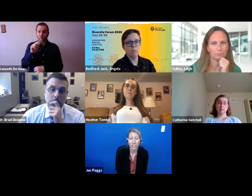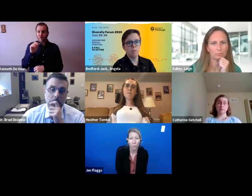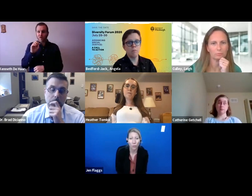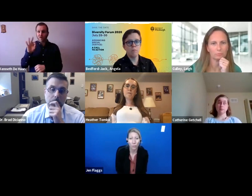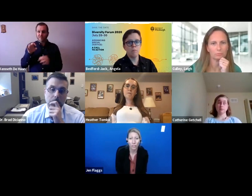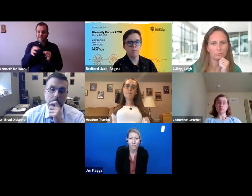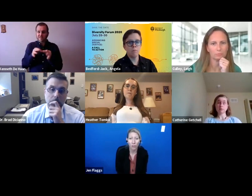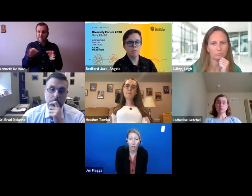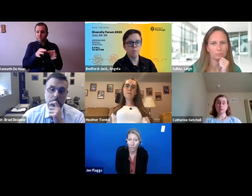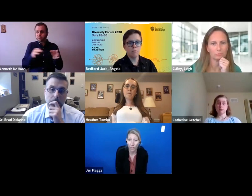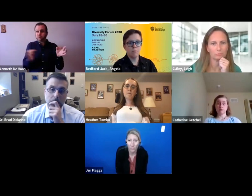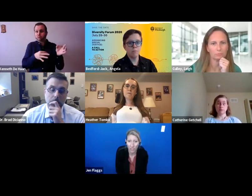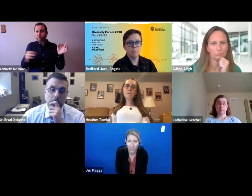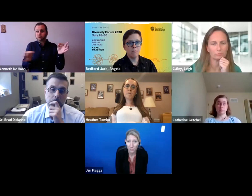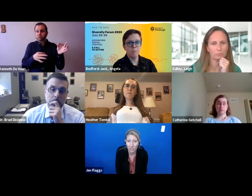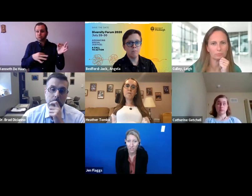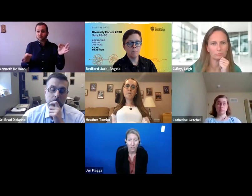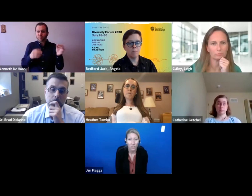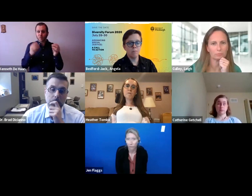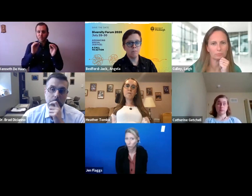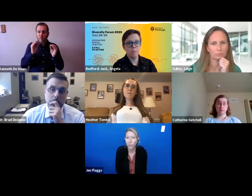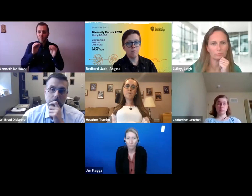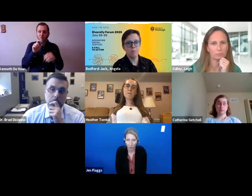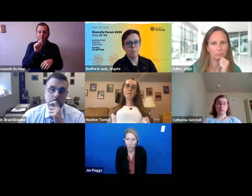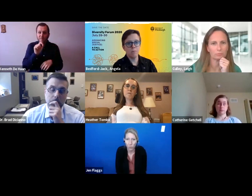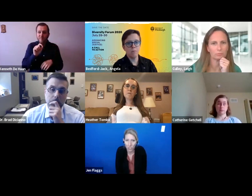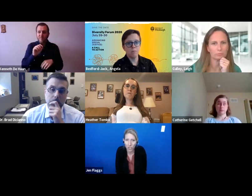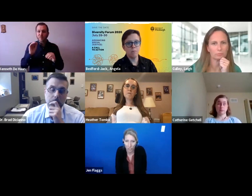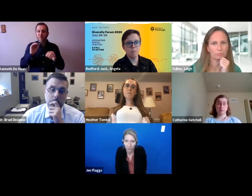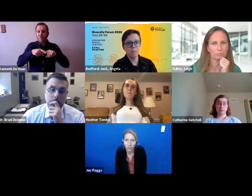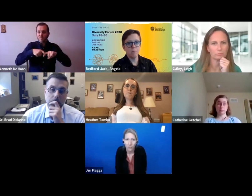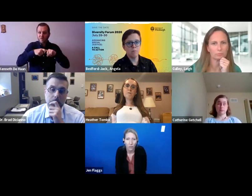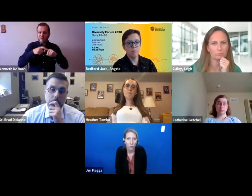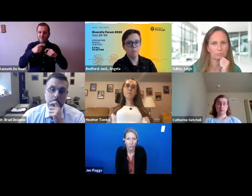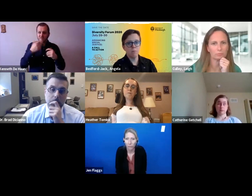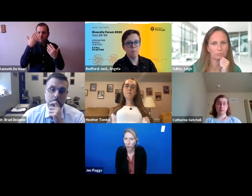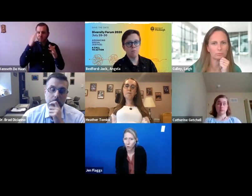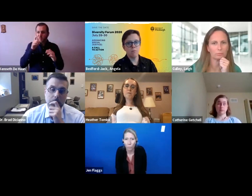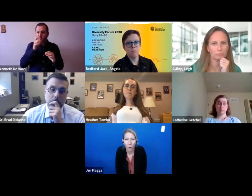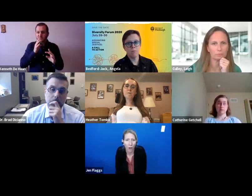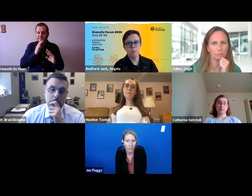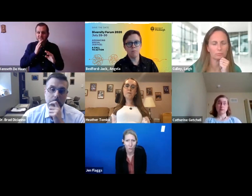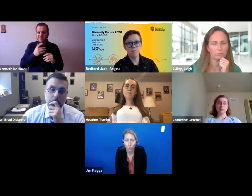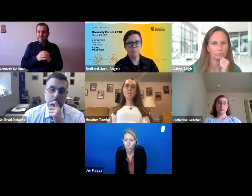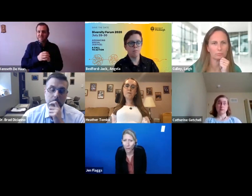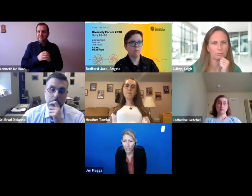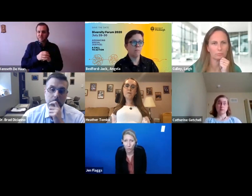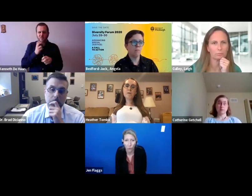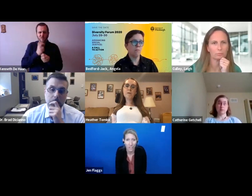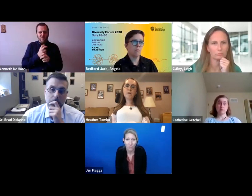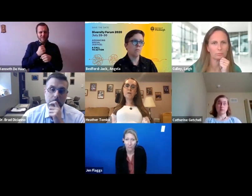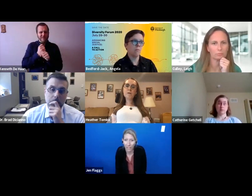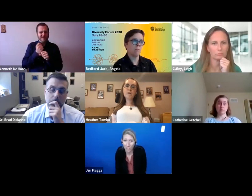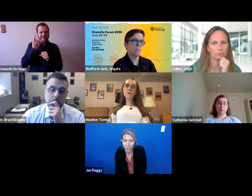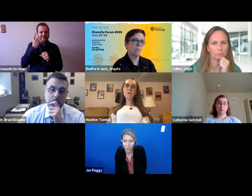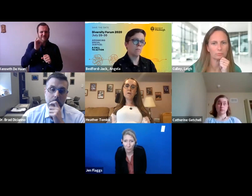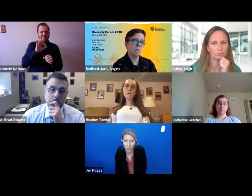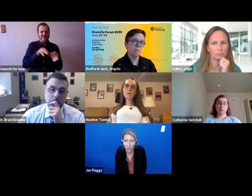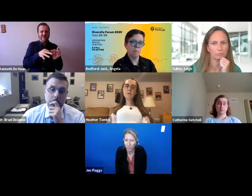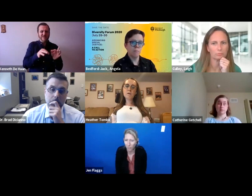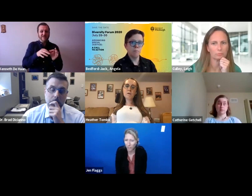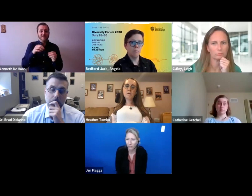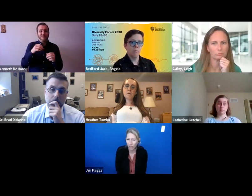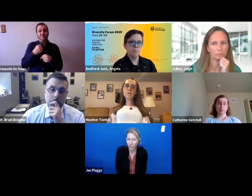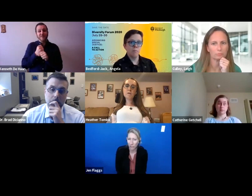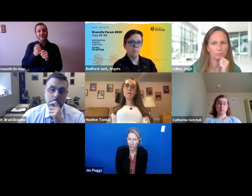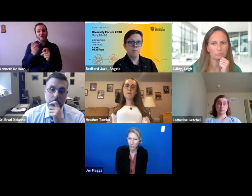they just see one big long run-on sentence devoid of punctuation with no pauses or breaks or identification of the speaker,